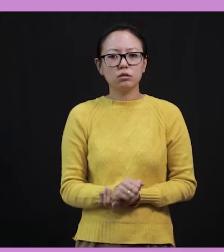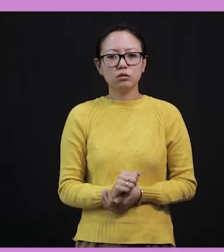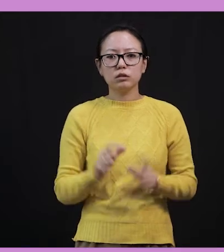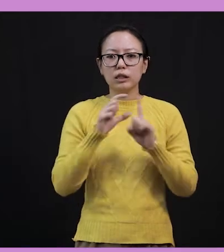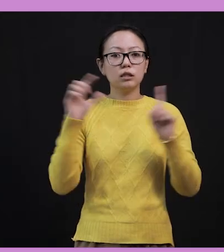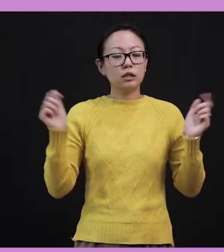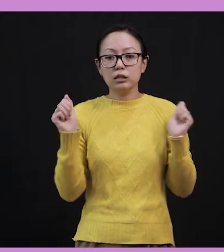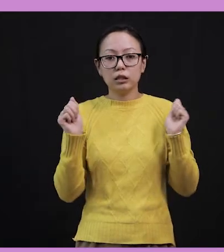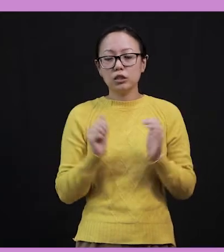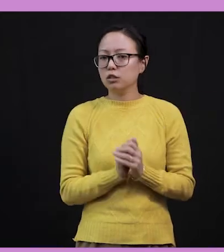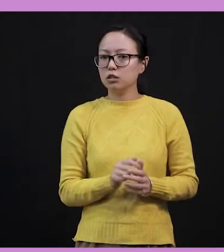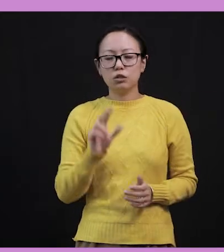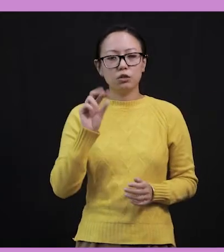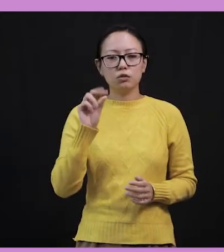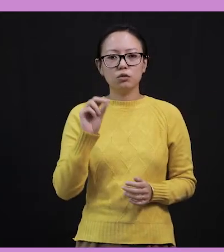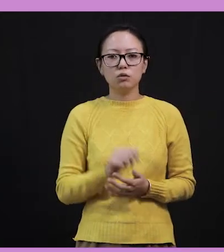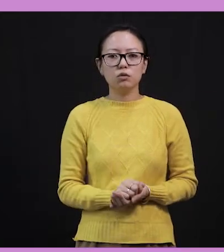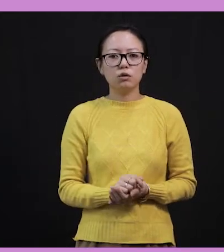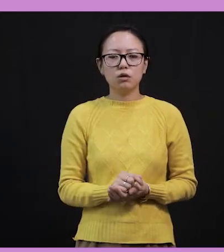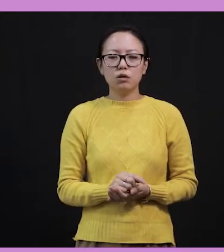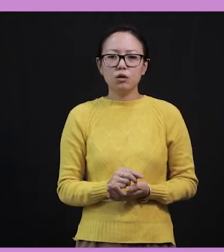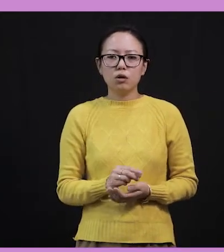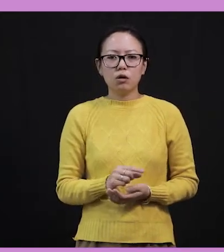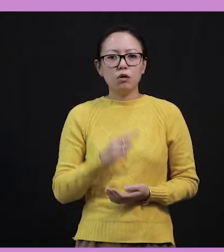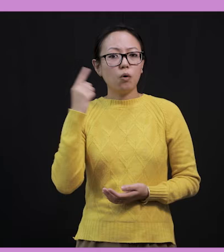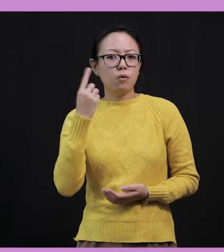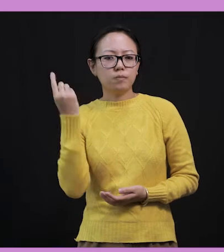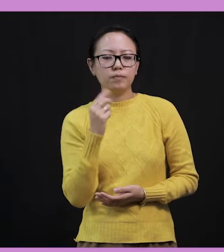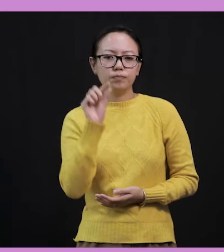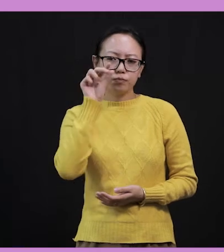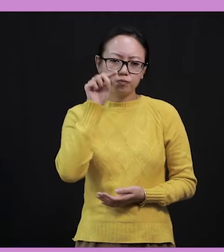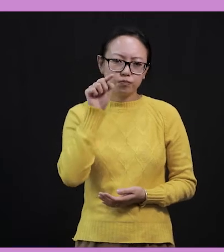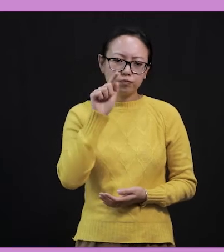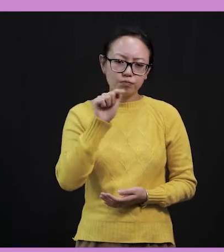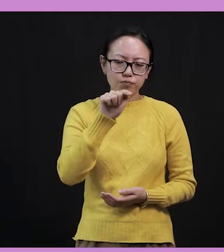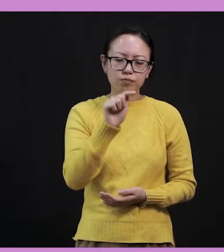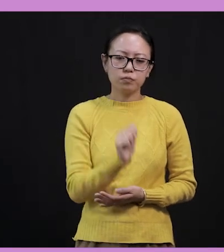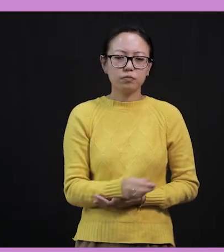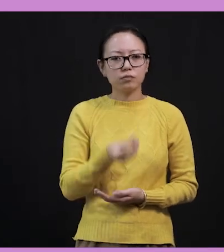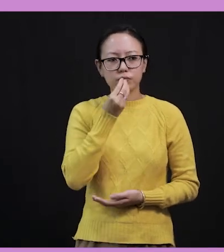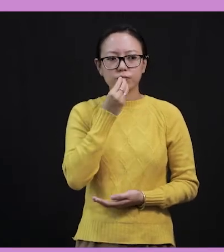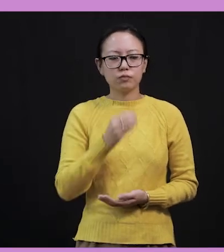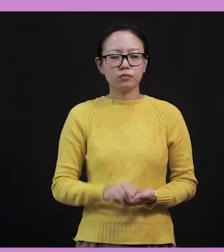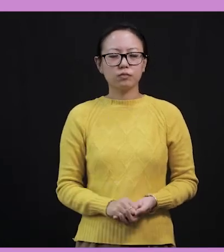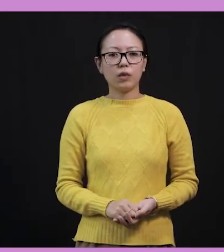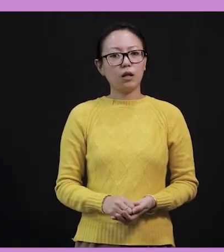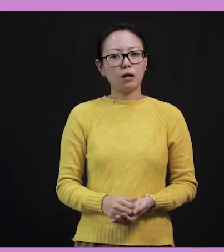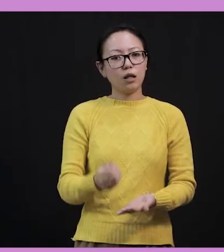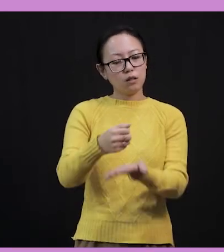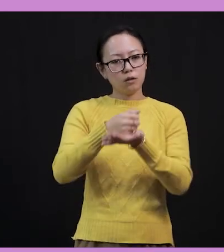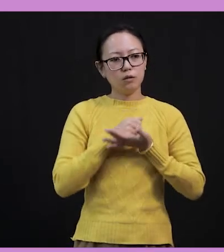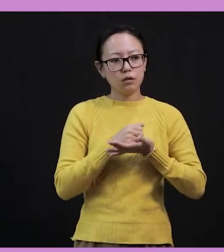only feed on insects. So the young child narrator loses his fear and thereafter begins